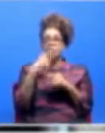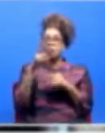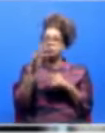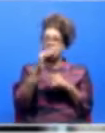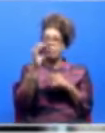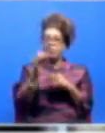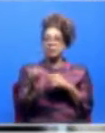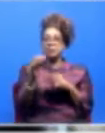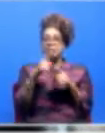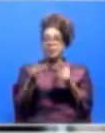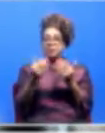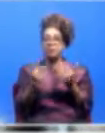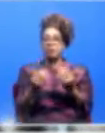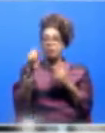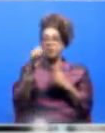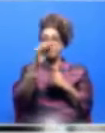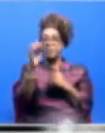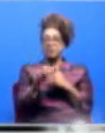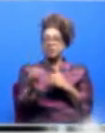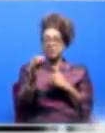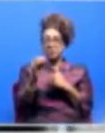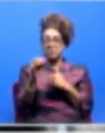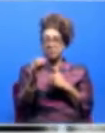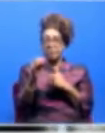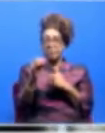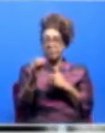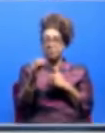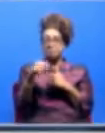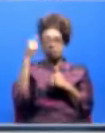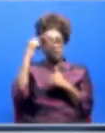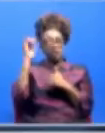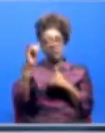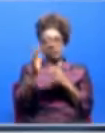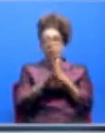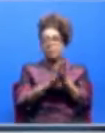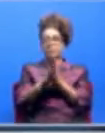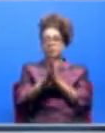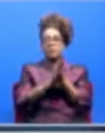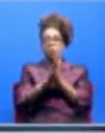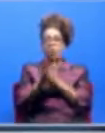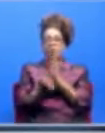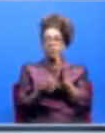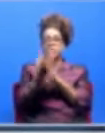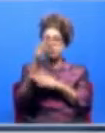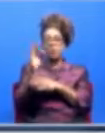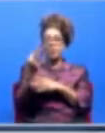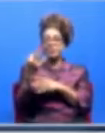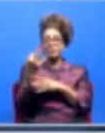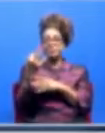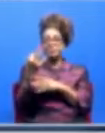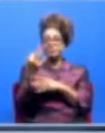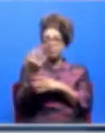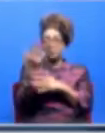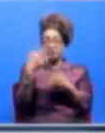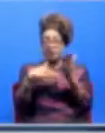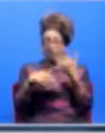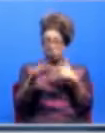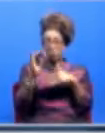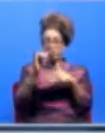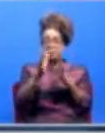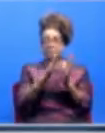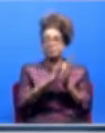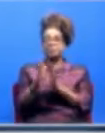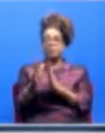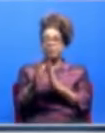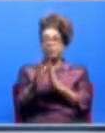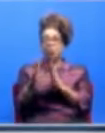it's 20%, but you're currently at 5% and below. Don't you think this is a bit ambitious? We are launching our third phase of our strategic